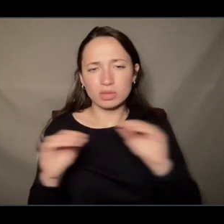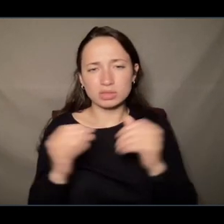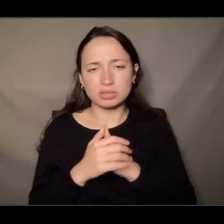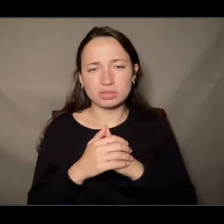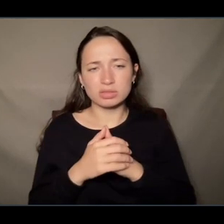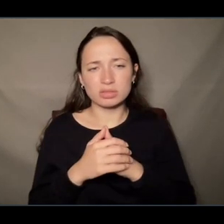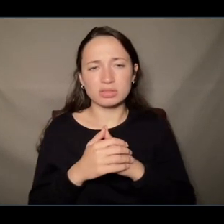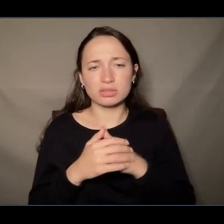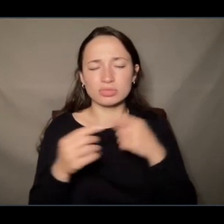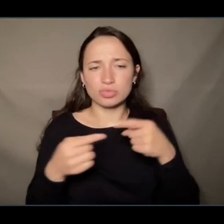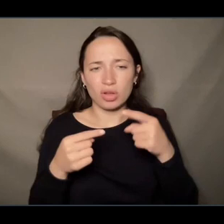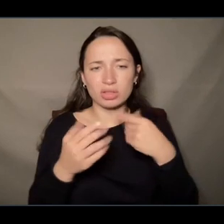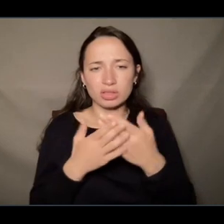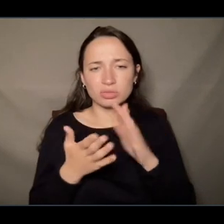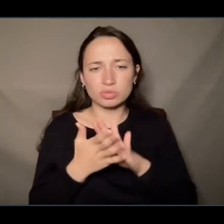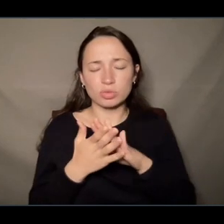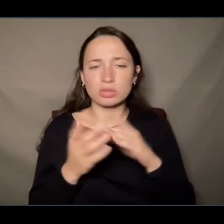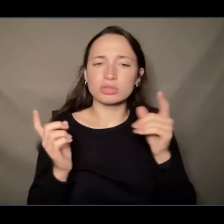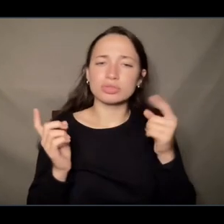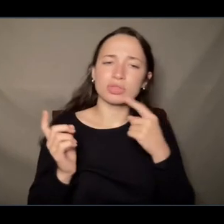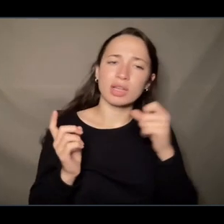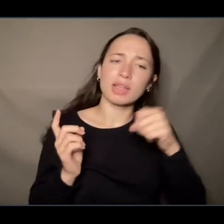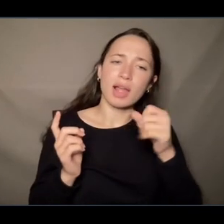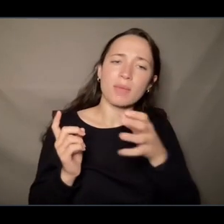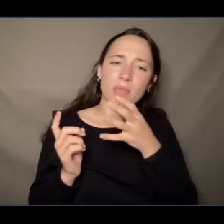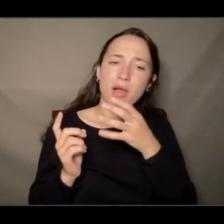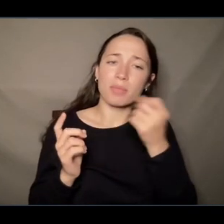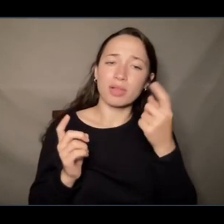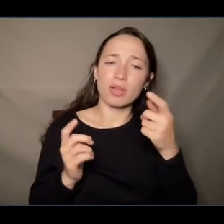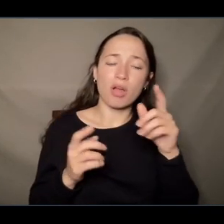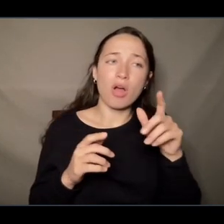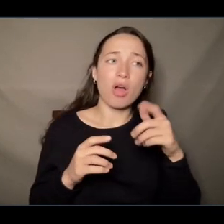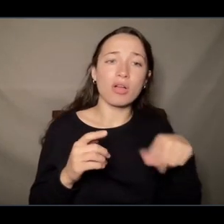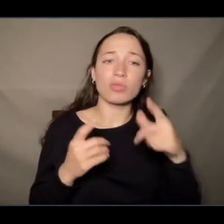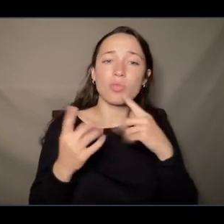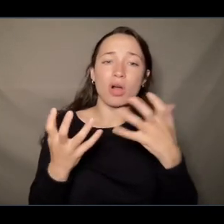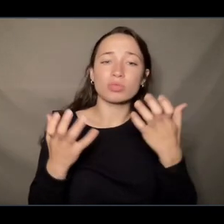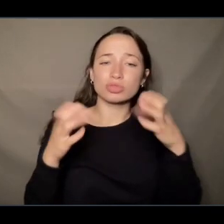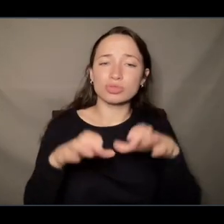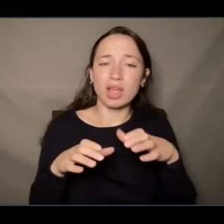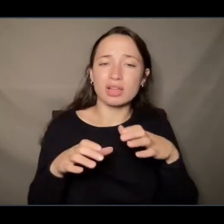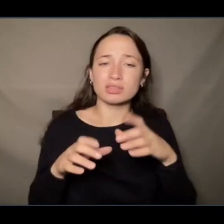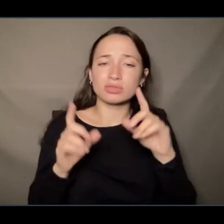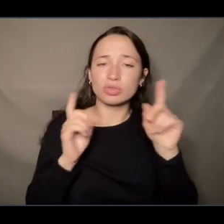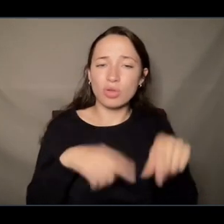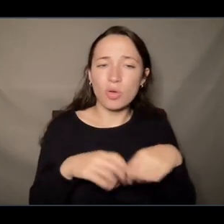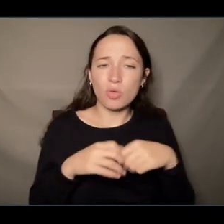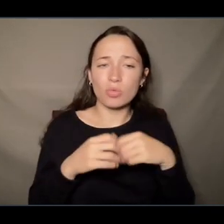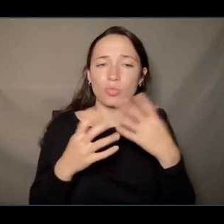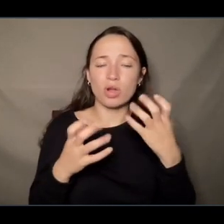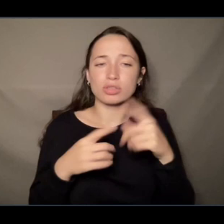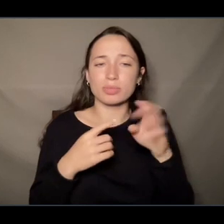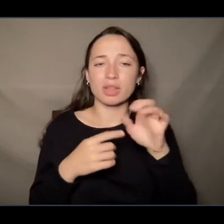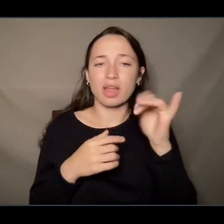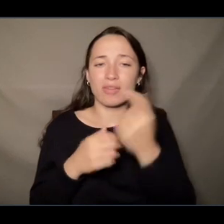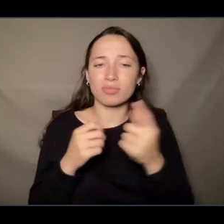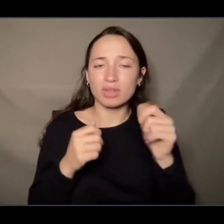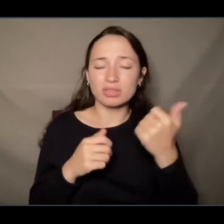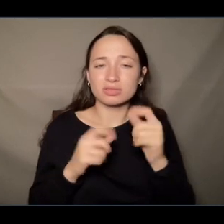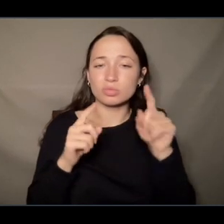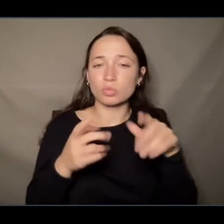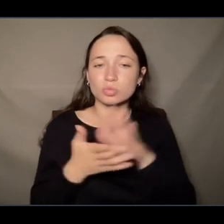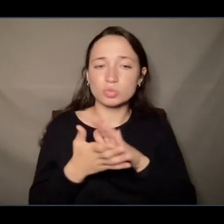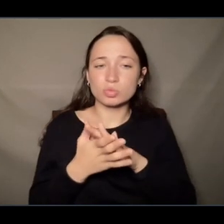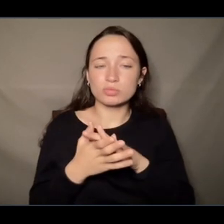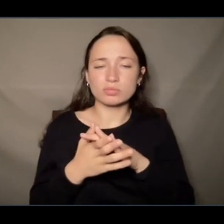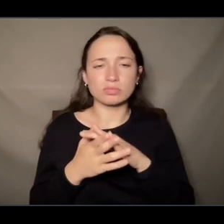homeless and that were struggling to get to school?" And she said, "Yeah, Mom, but all they want is a chance to go, a chance to be like everyone else and go to school.